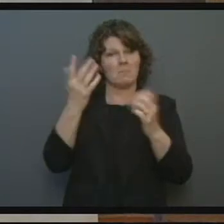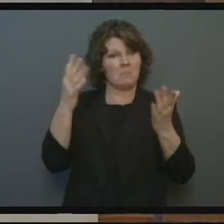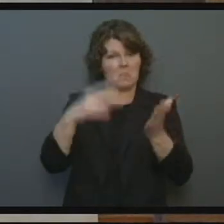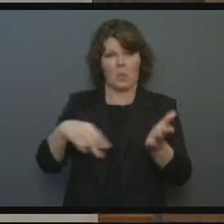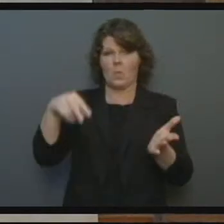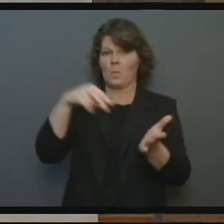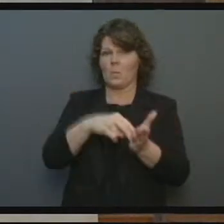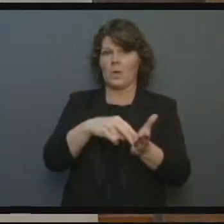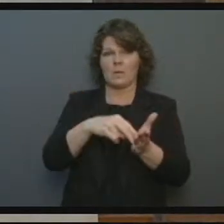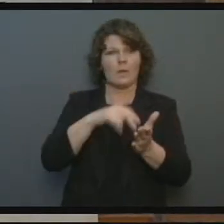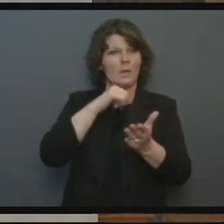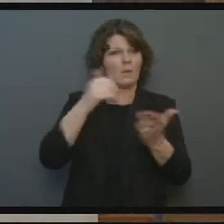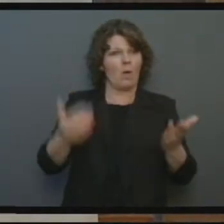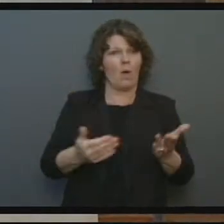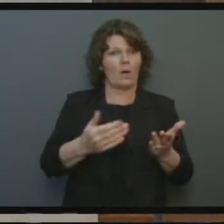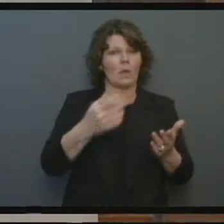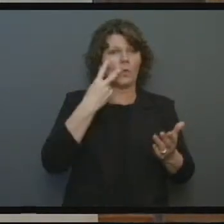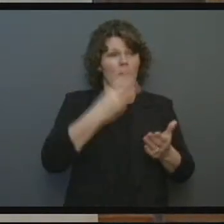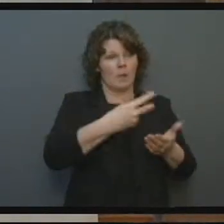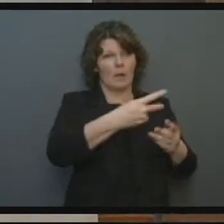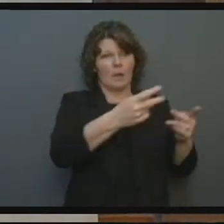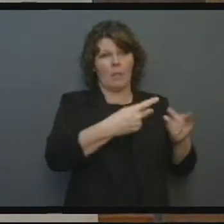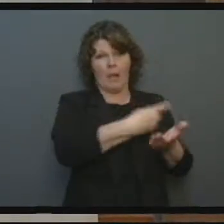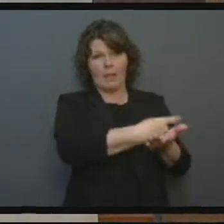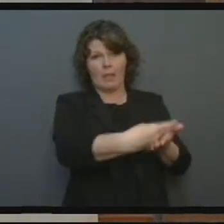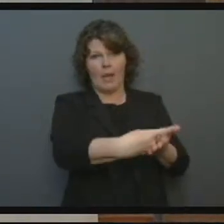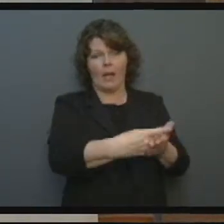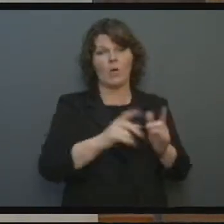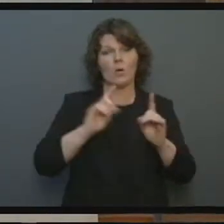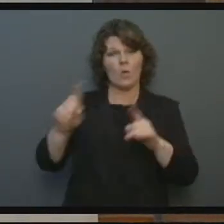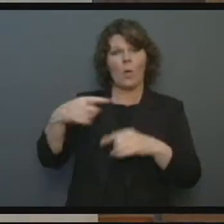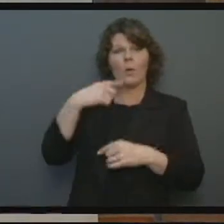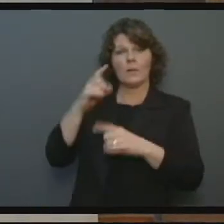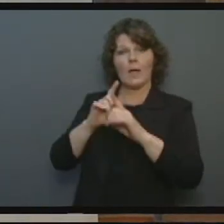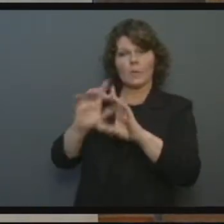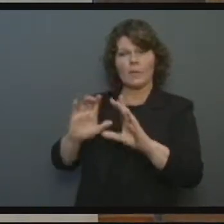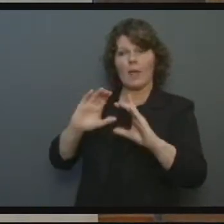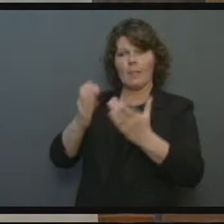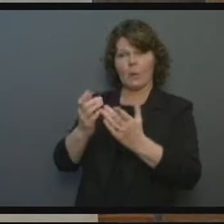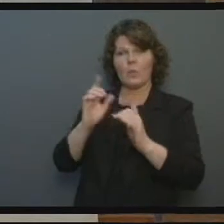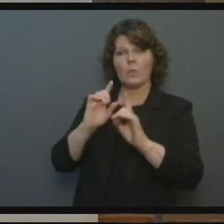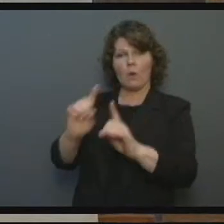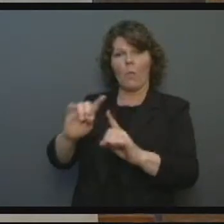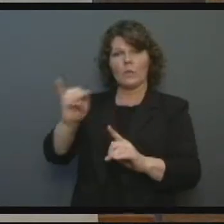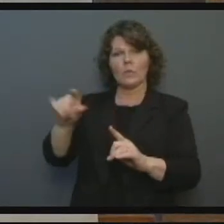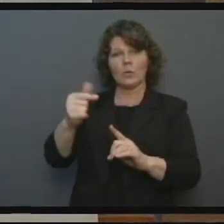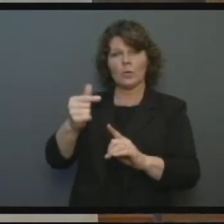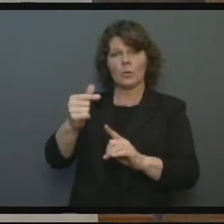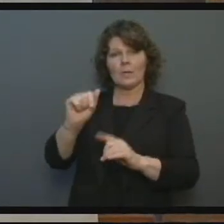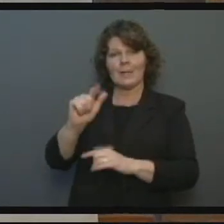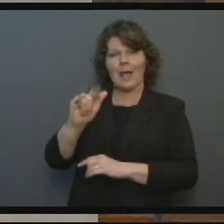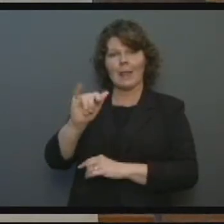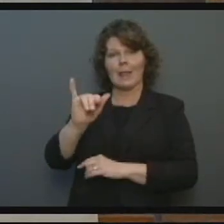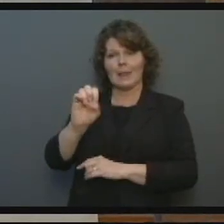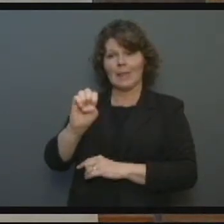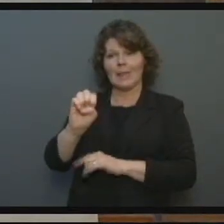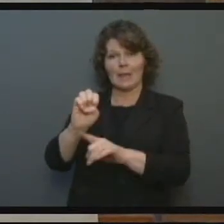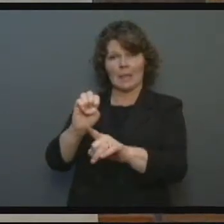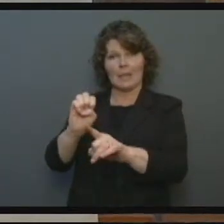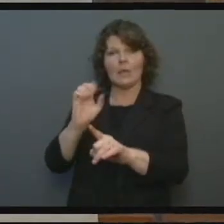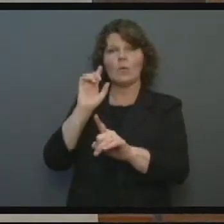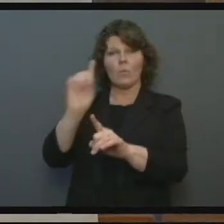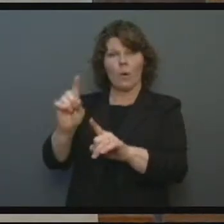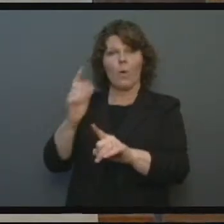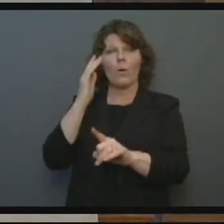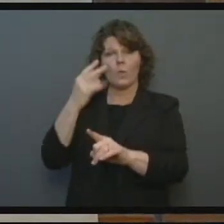place where they laid him. But go, tell his disciples and Peter that he is going before you to Galilee. There you will see him just as he told